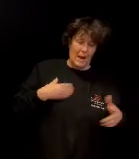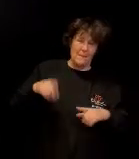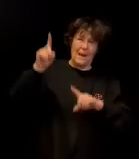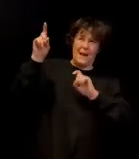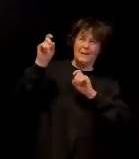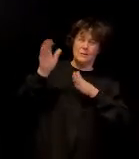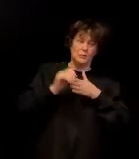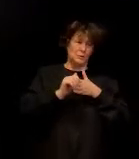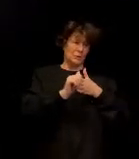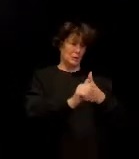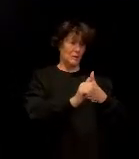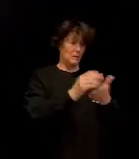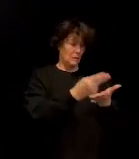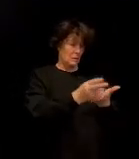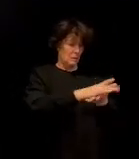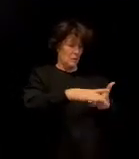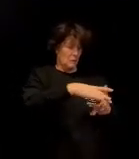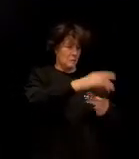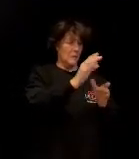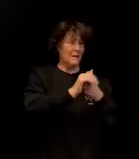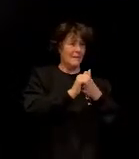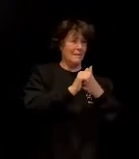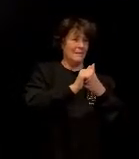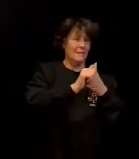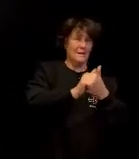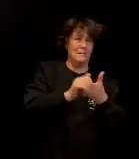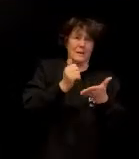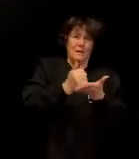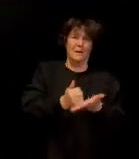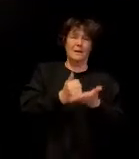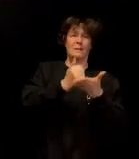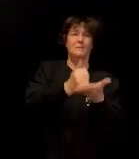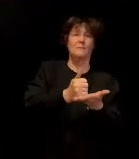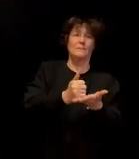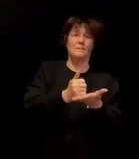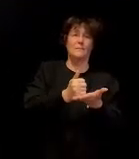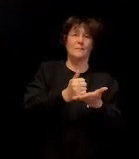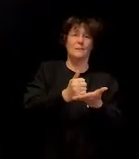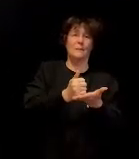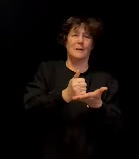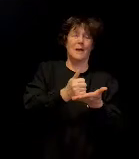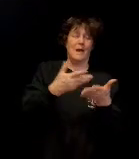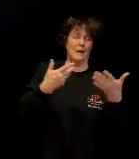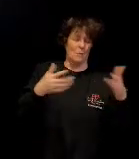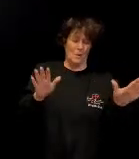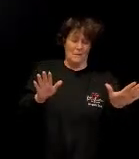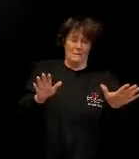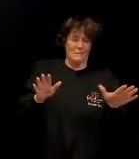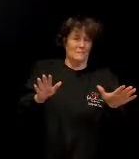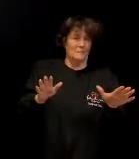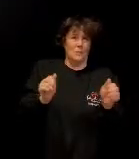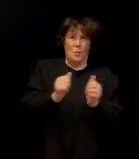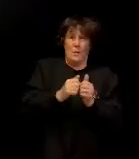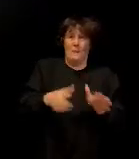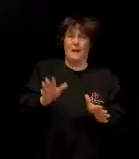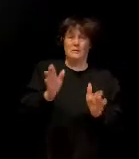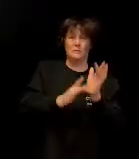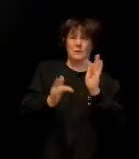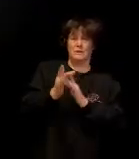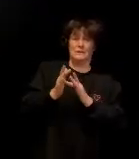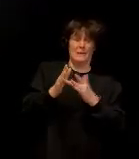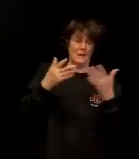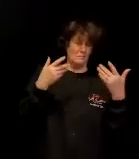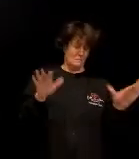direction. I ask for your Holy Spirit to lead me and guide me and direct me because I don't want to go there without you. Amen. I don't want to go